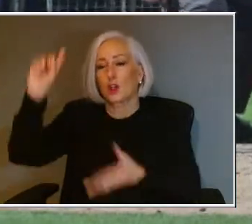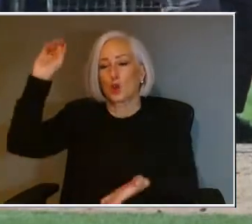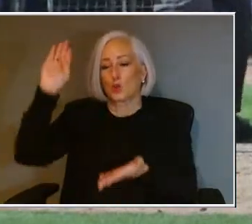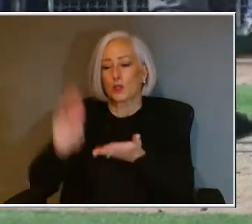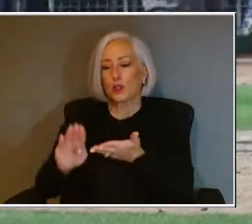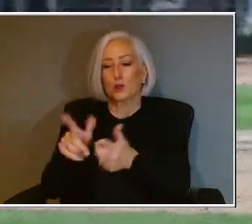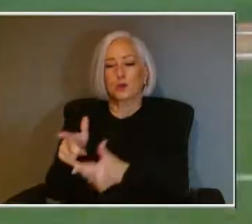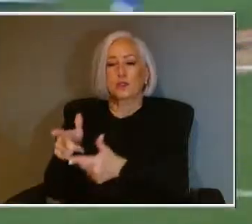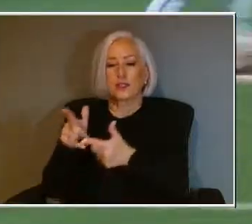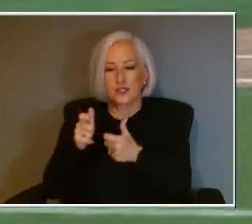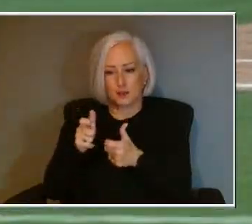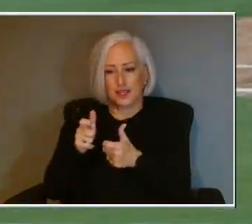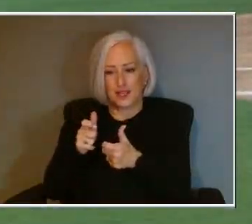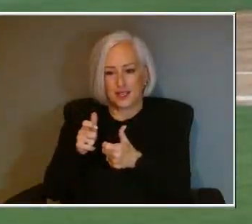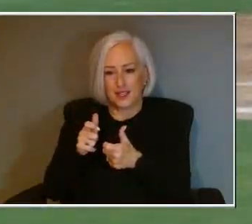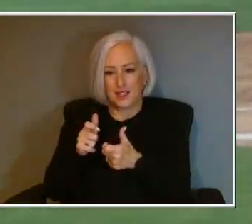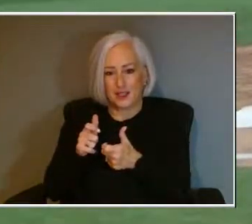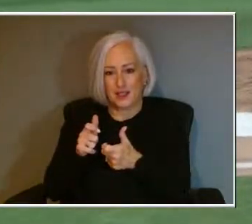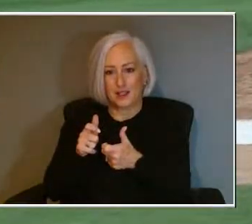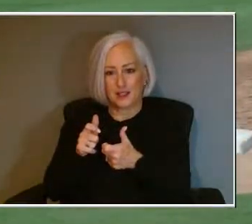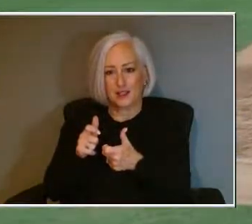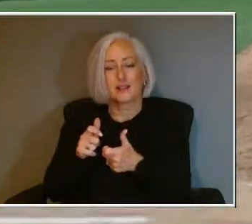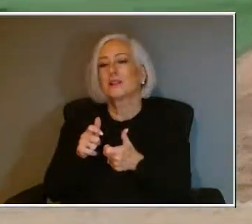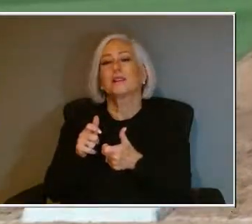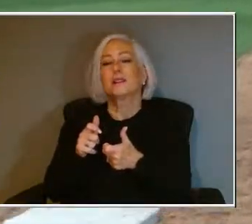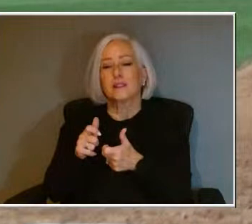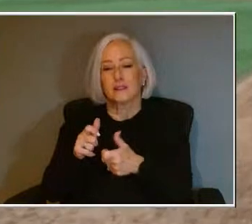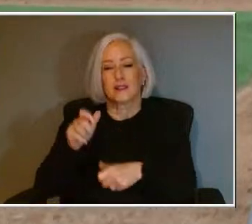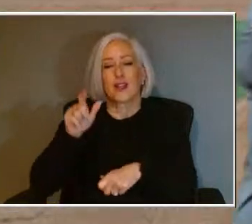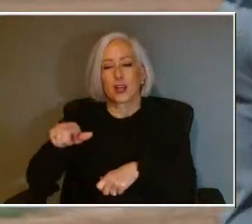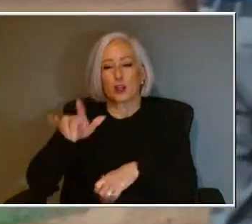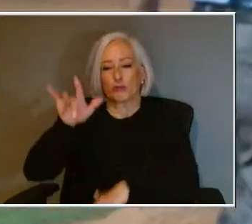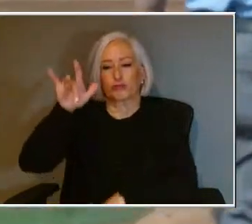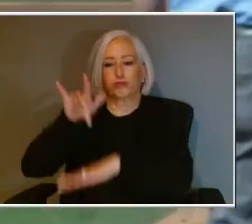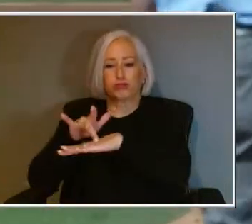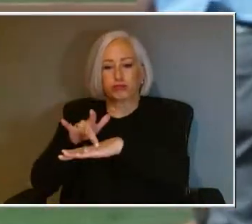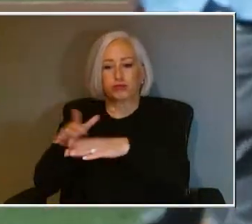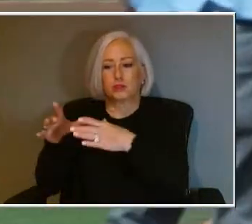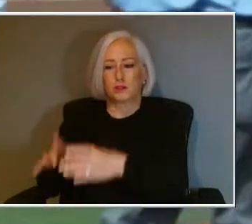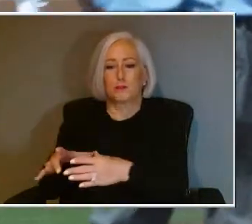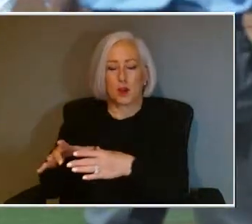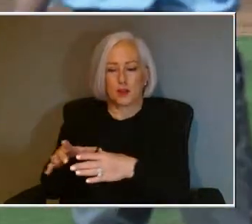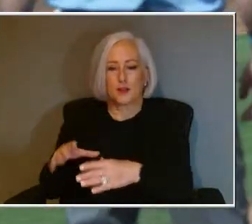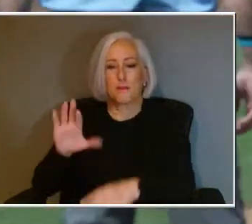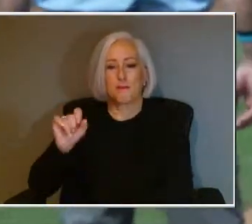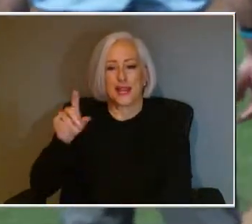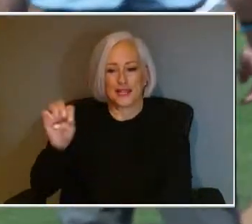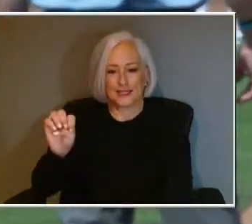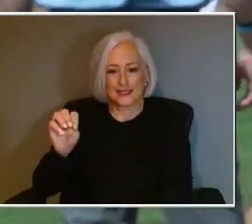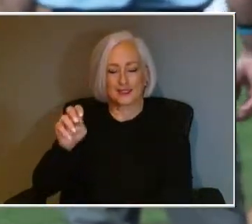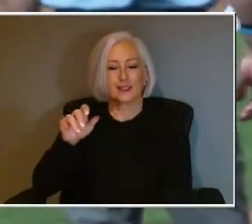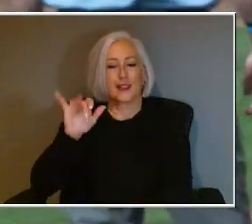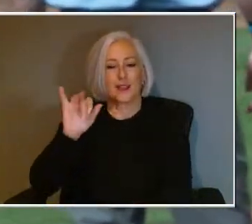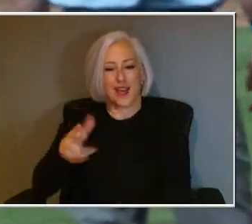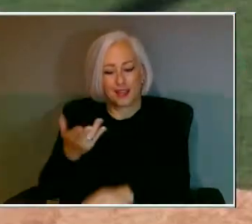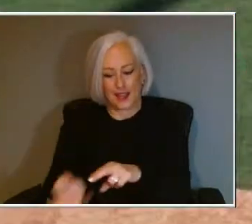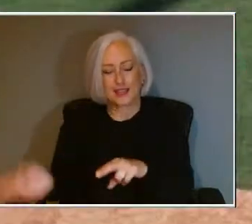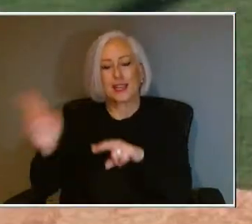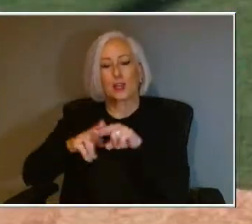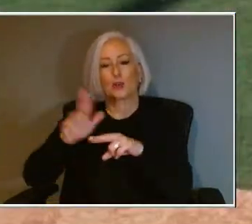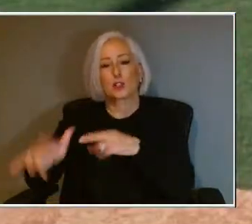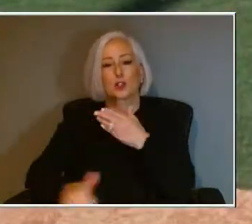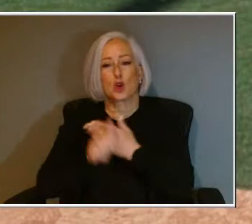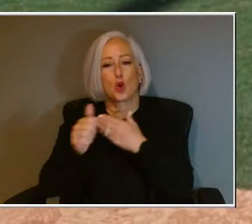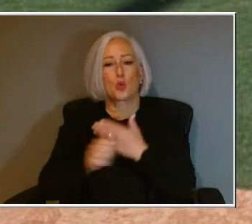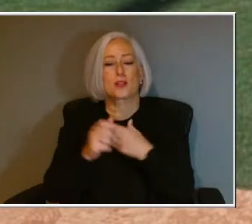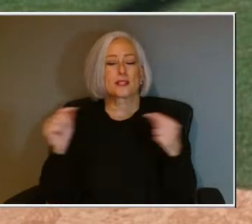yourself down at the time that you hit the ground from lunging. And that can definitely increase your risk of injury. And